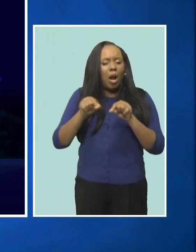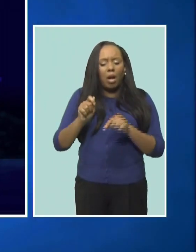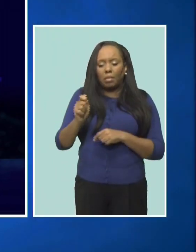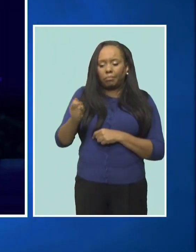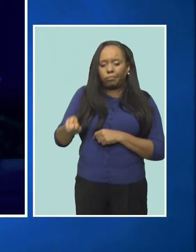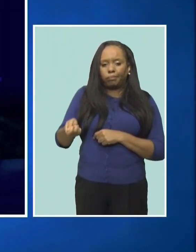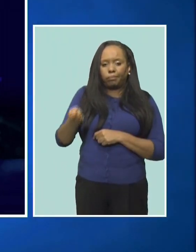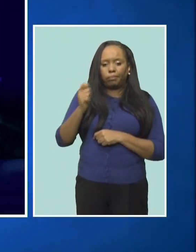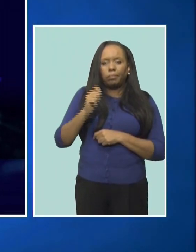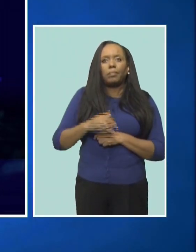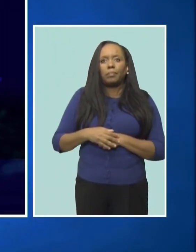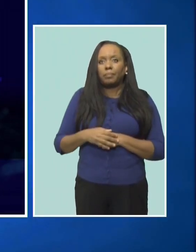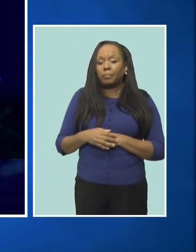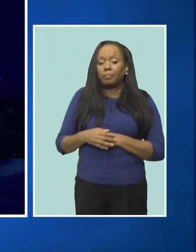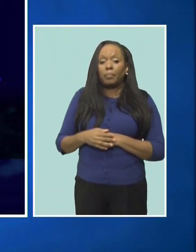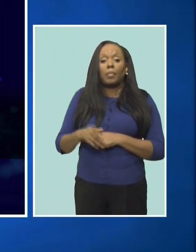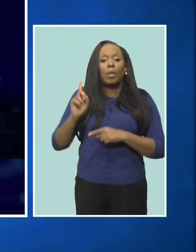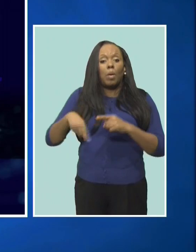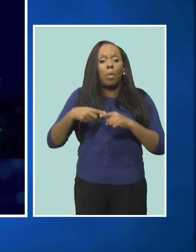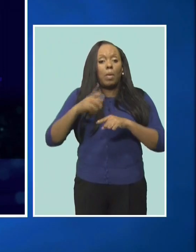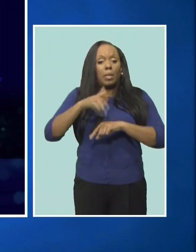cash. So therefore, then,